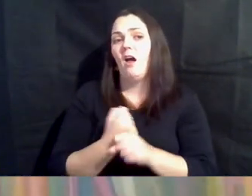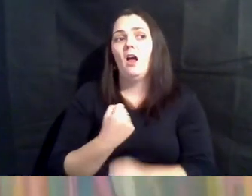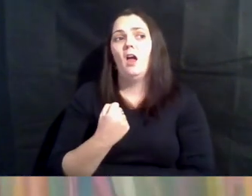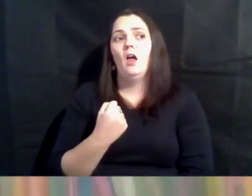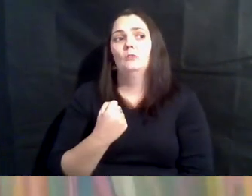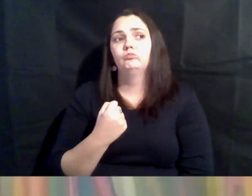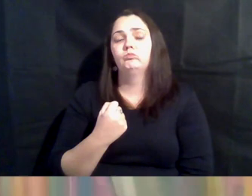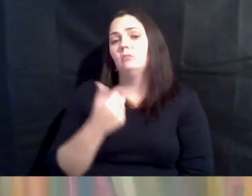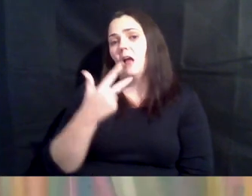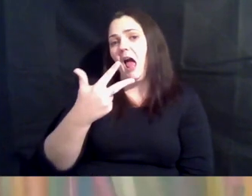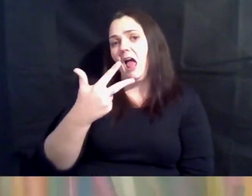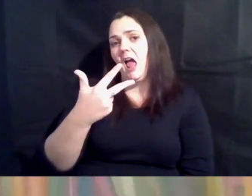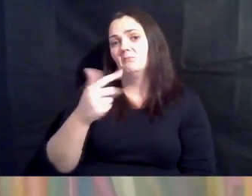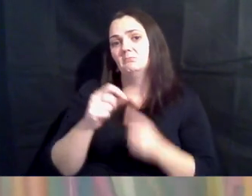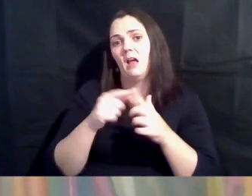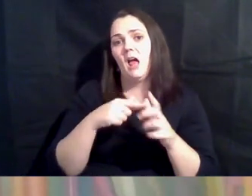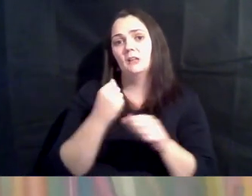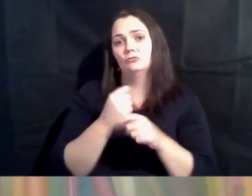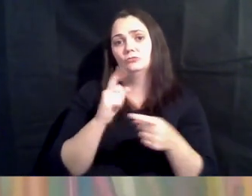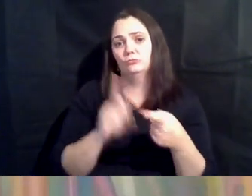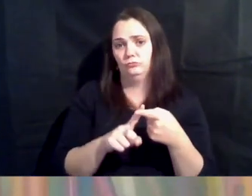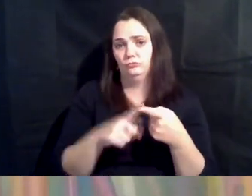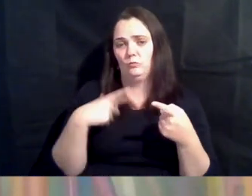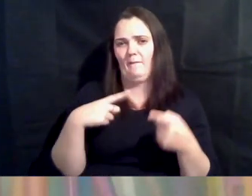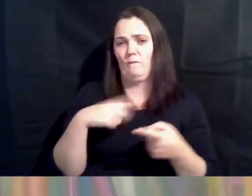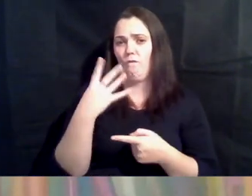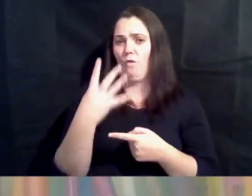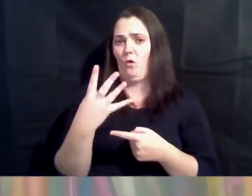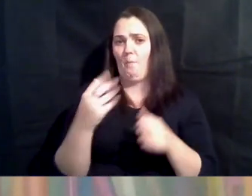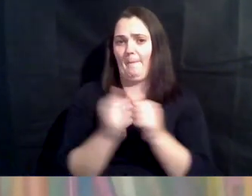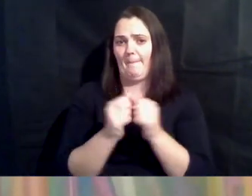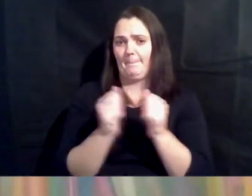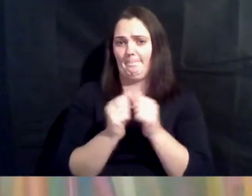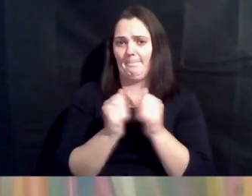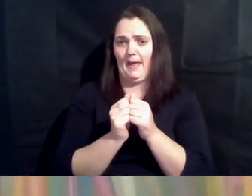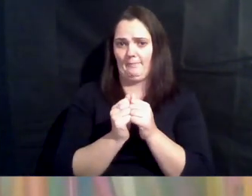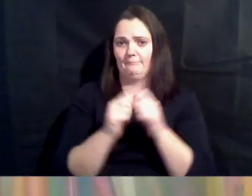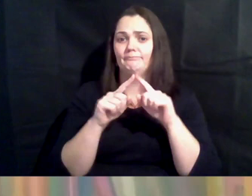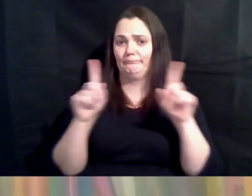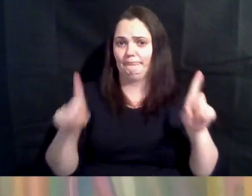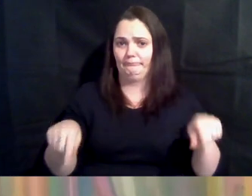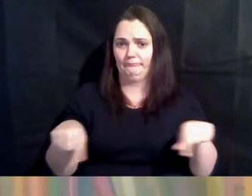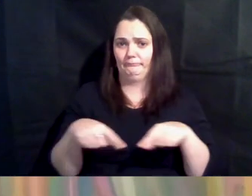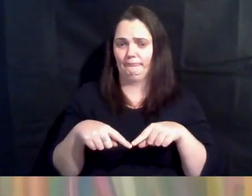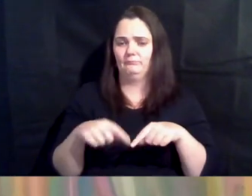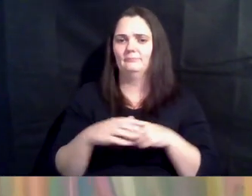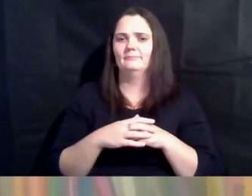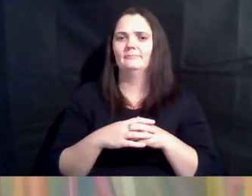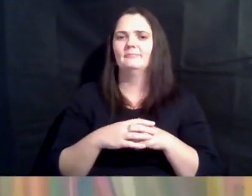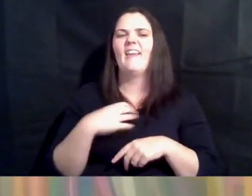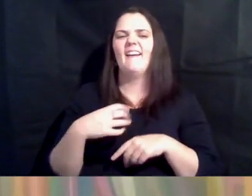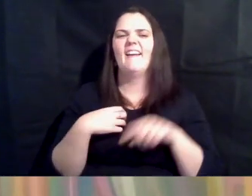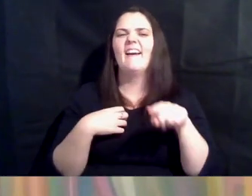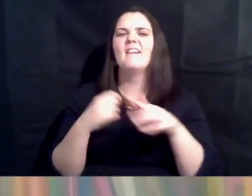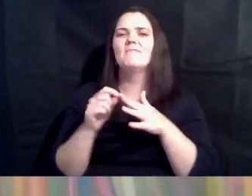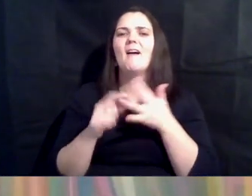is it going to make? It's going to make about 8 pages because I'm using 4 sheets of paper. Let's share the results. So